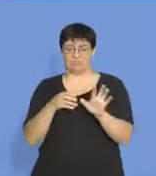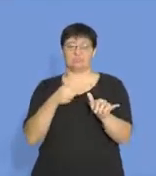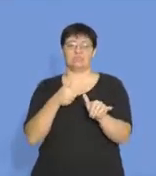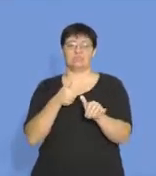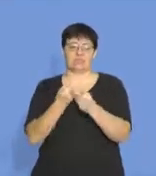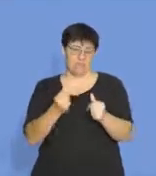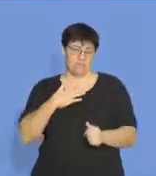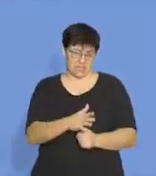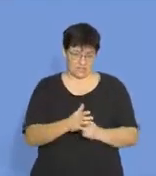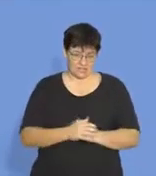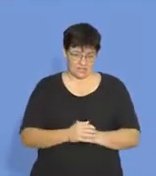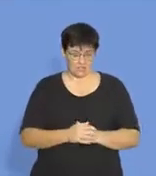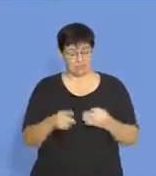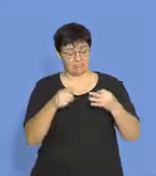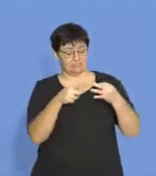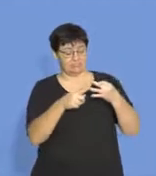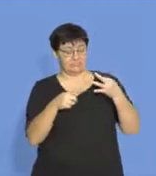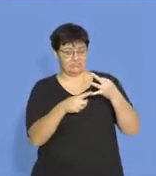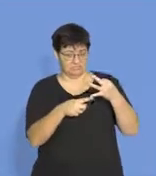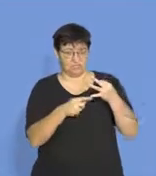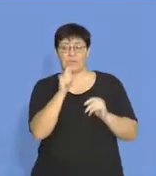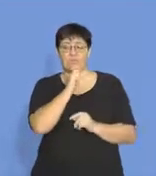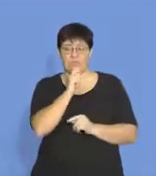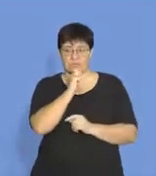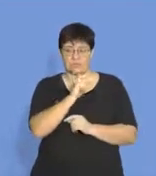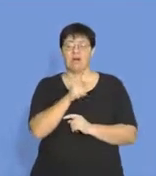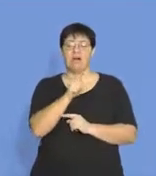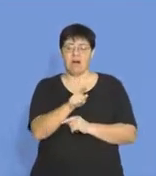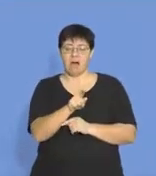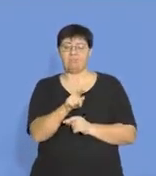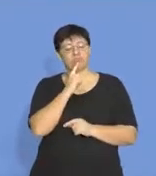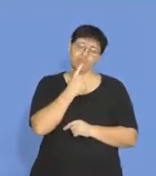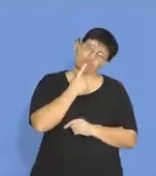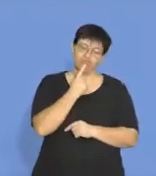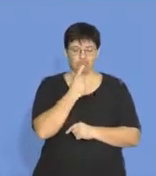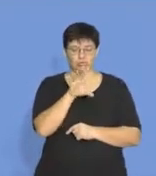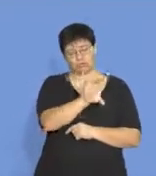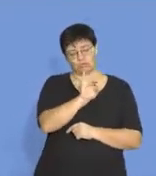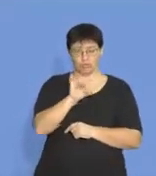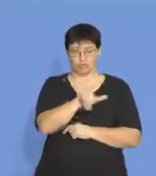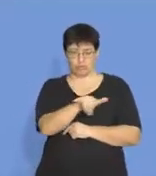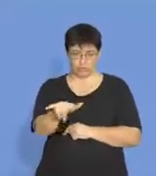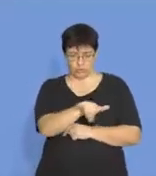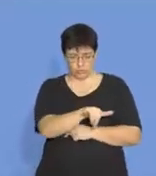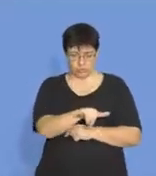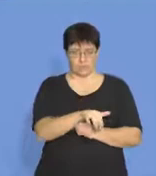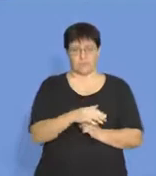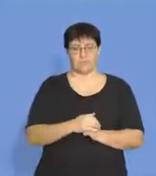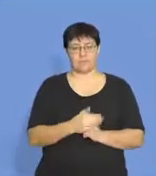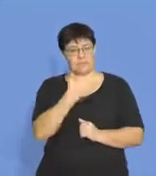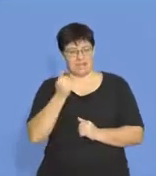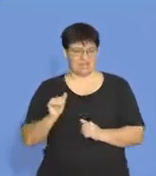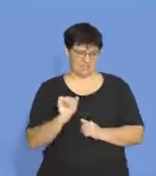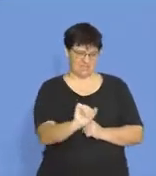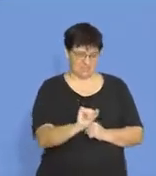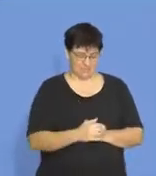there is 3 methods that we normally employ, and you guys can then always choose whichever one works for you